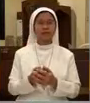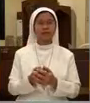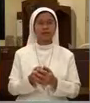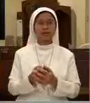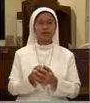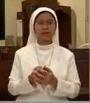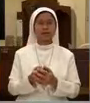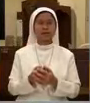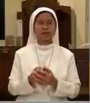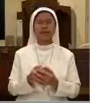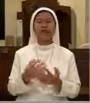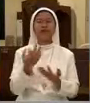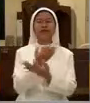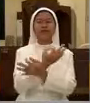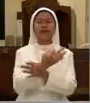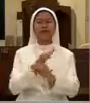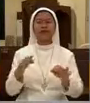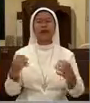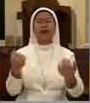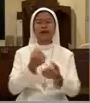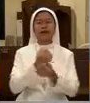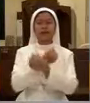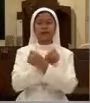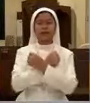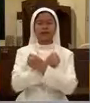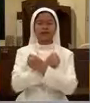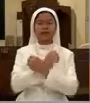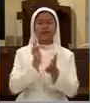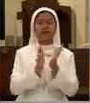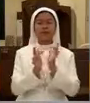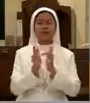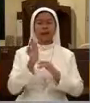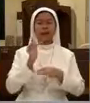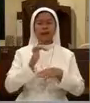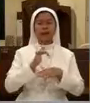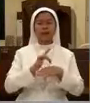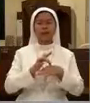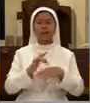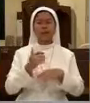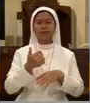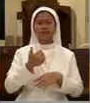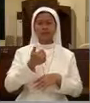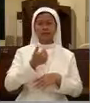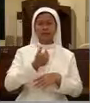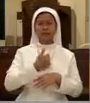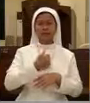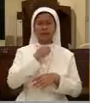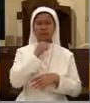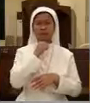freely, lovingly emptied Himself of His glory